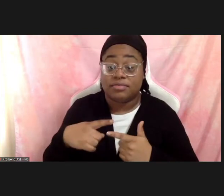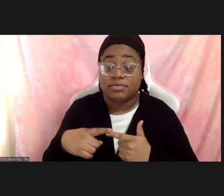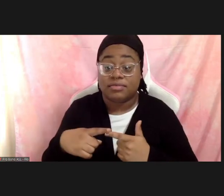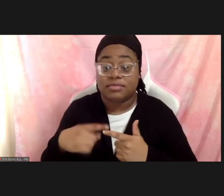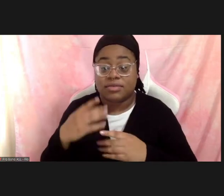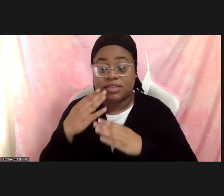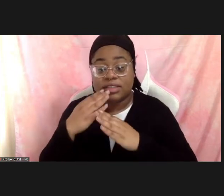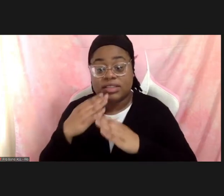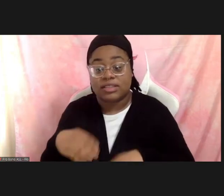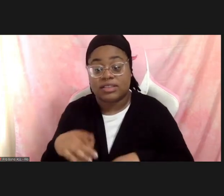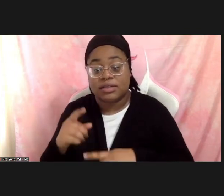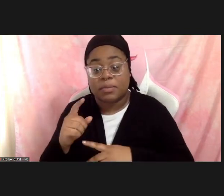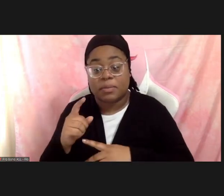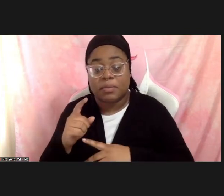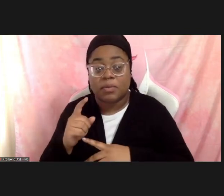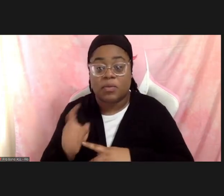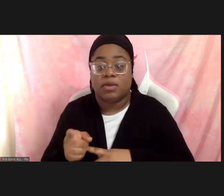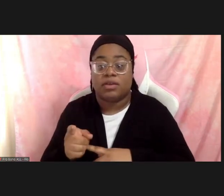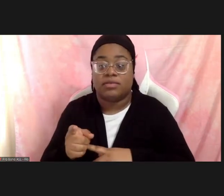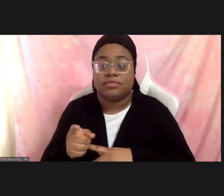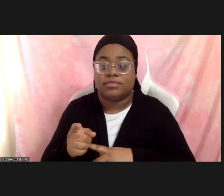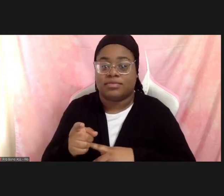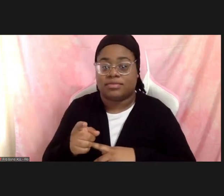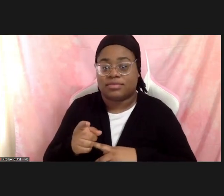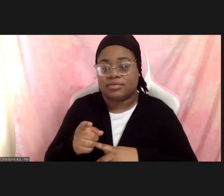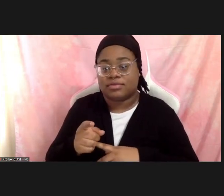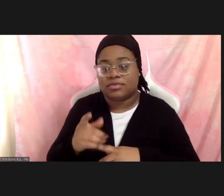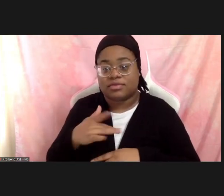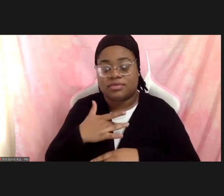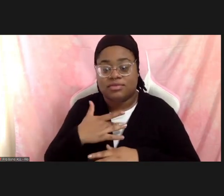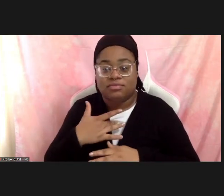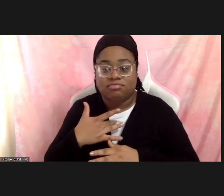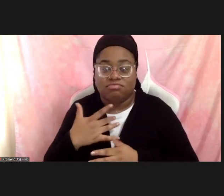silent moments were luxurious.